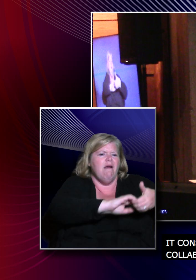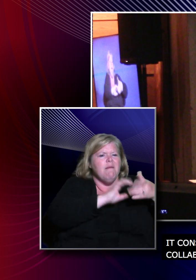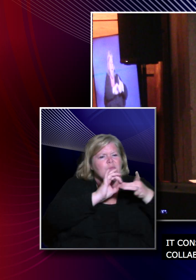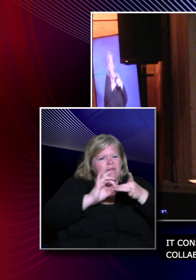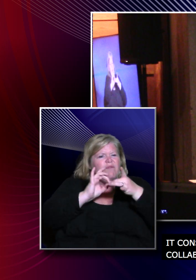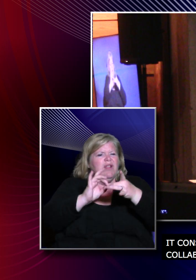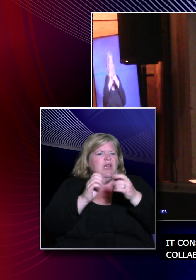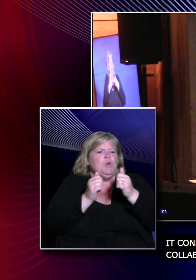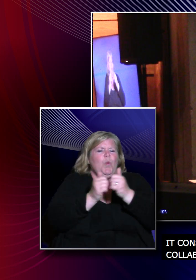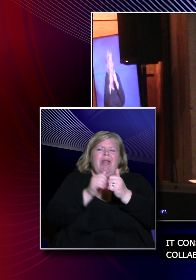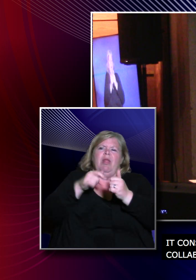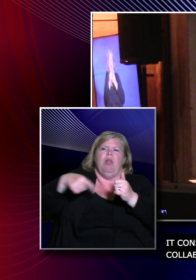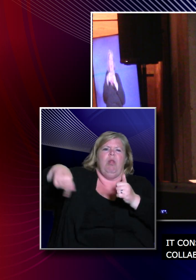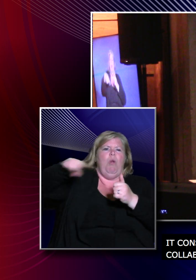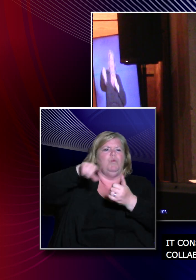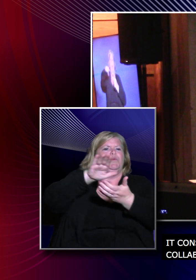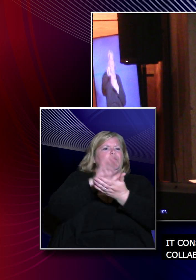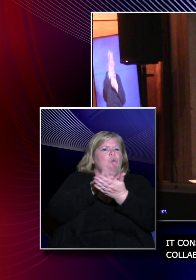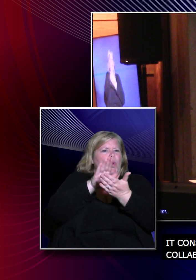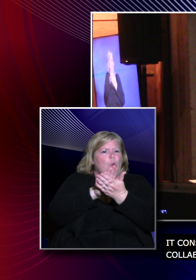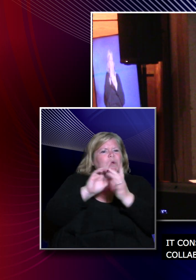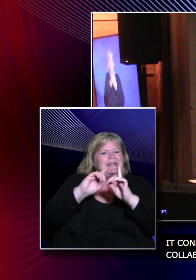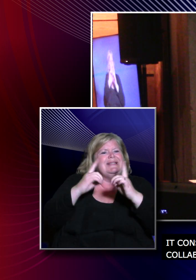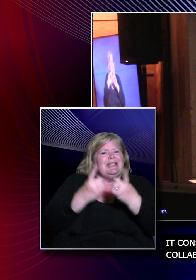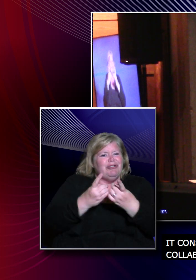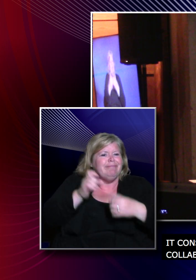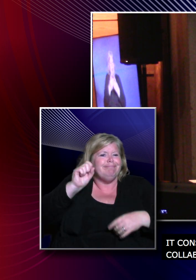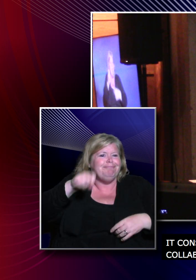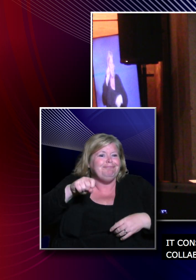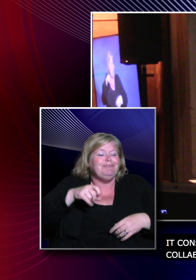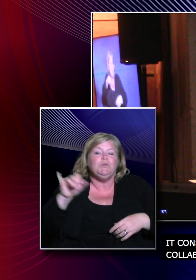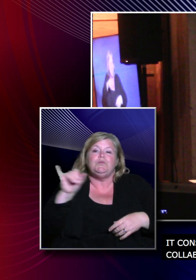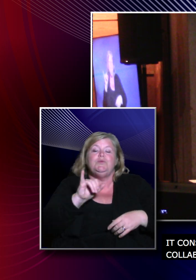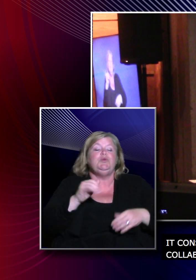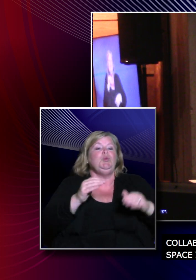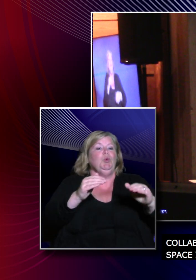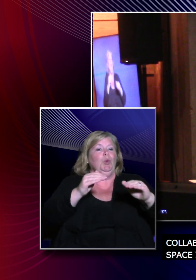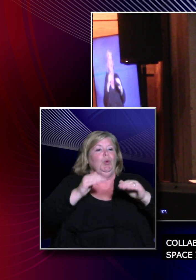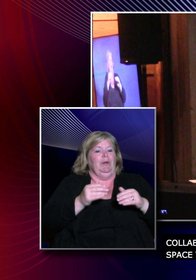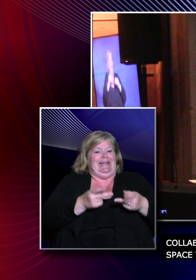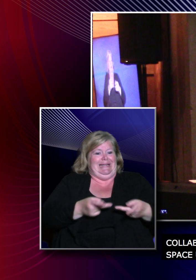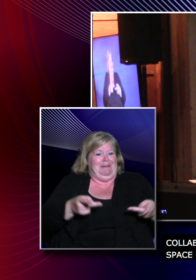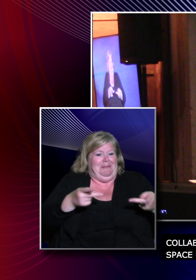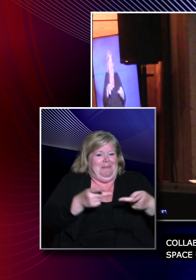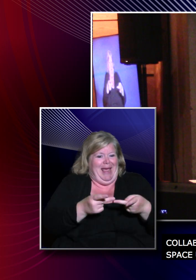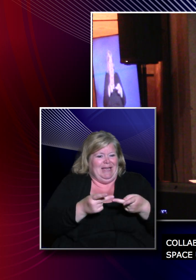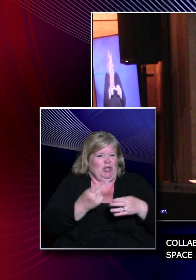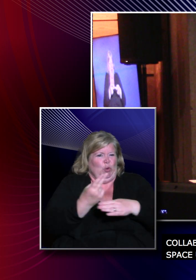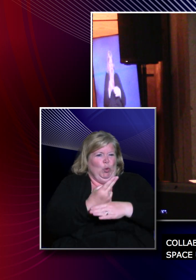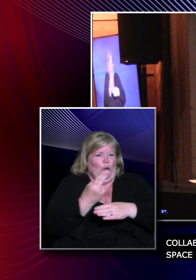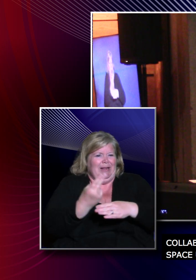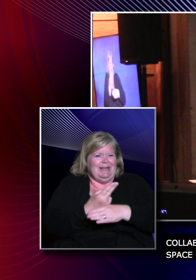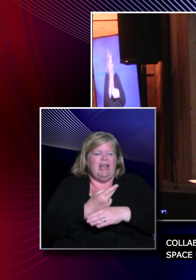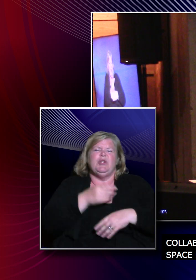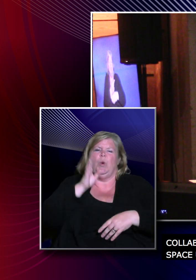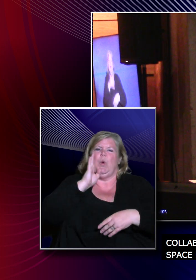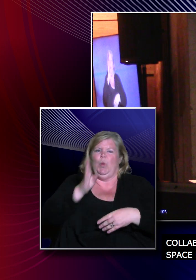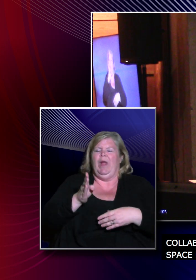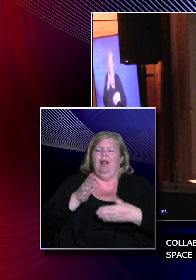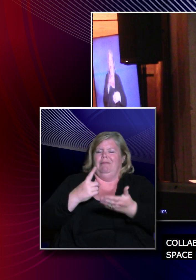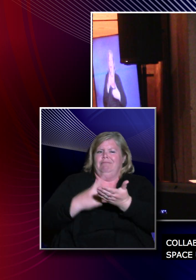school districts. Space utilization, you'll be hearing this afternoon